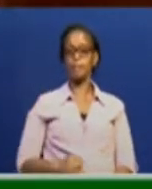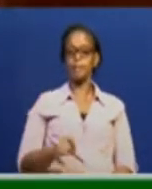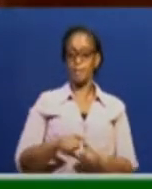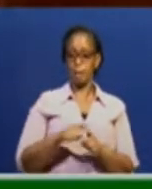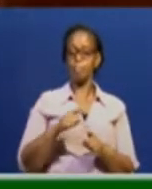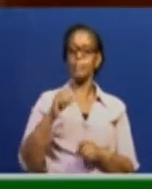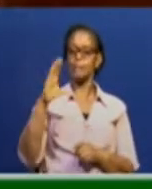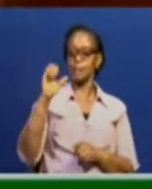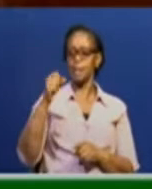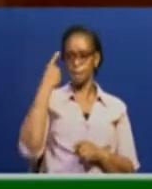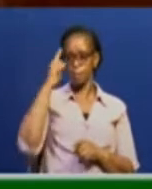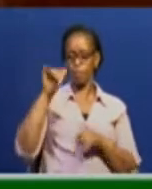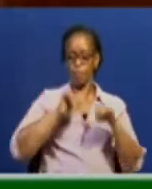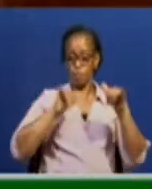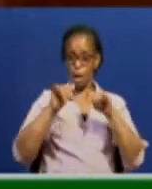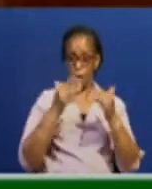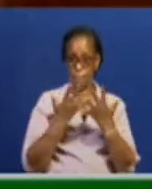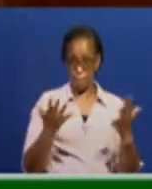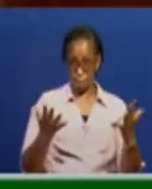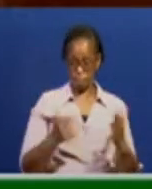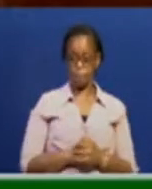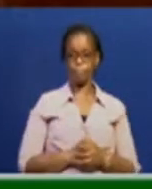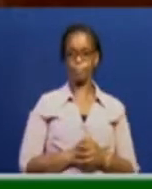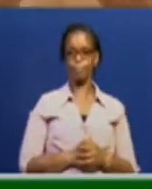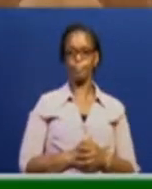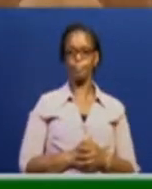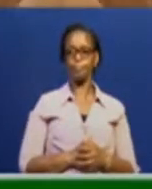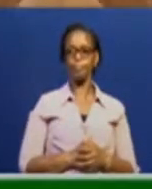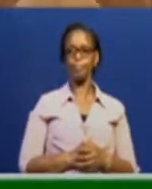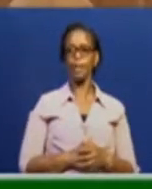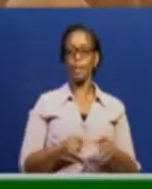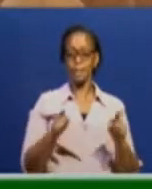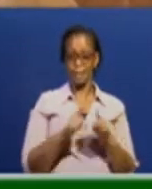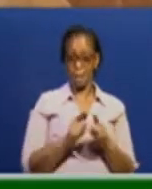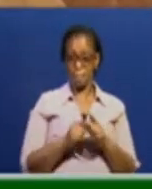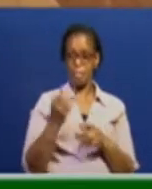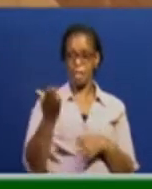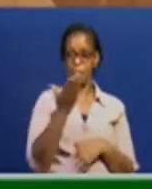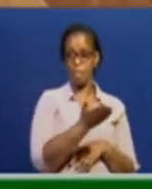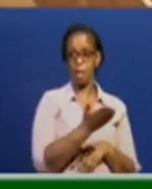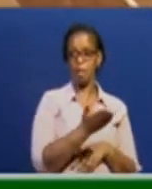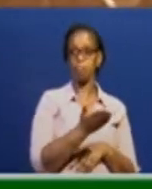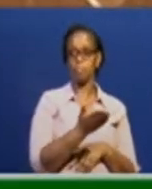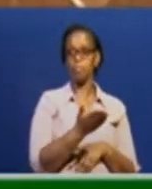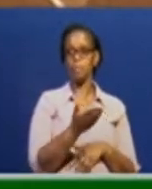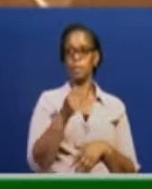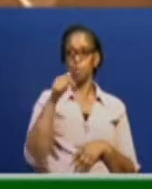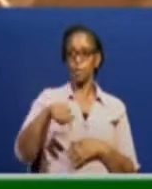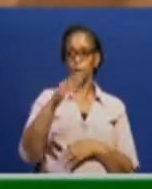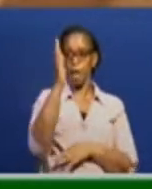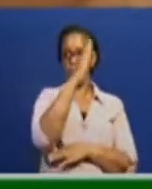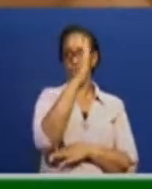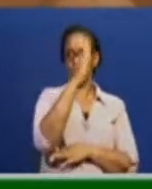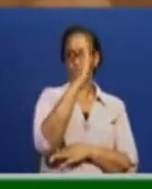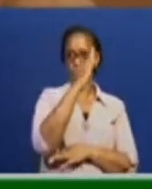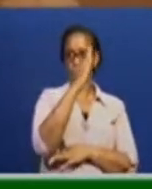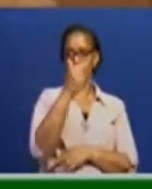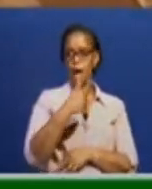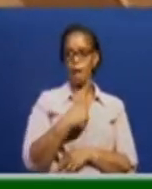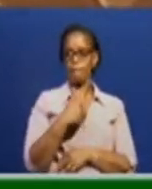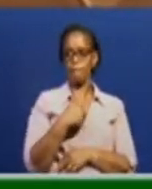Foreign Affairs. Your Excellency, Honorable Members, also present in the Speaker's row this afternoon are the